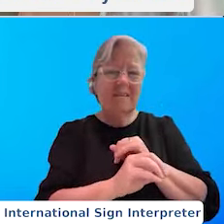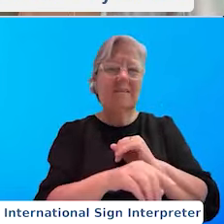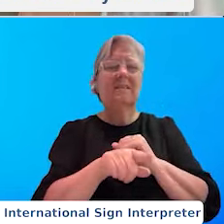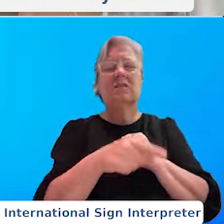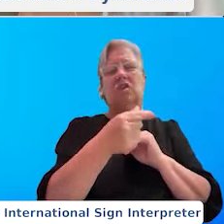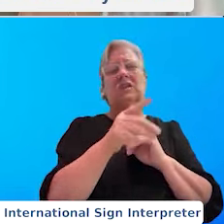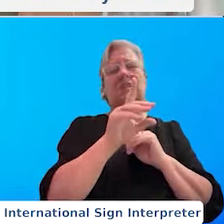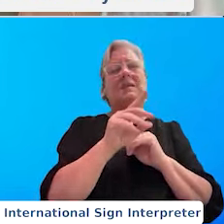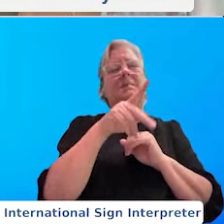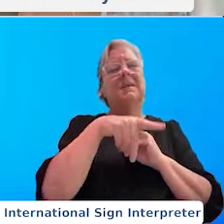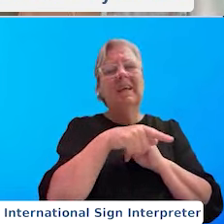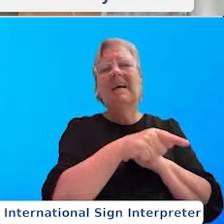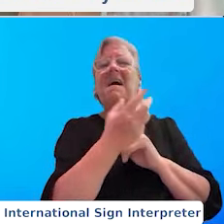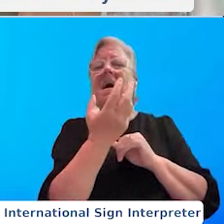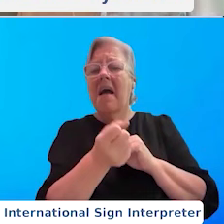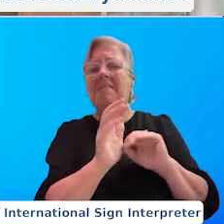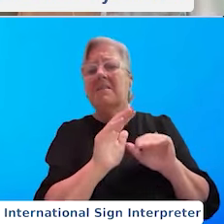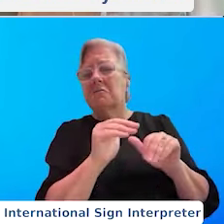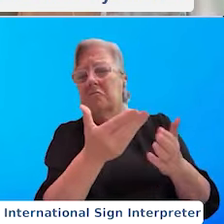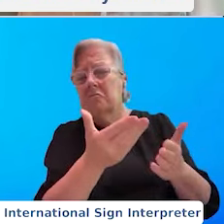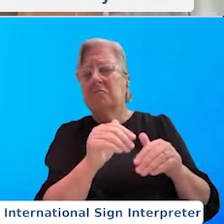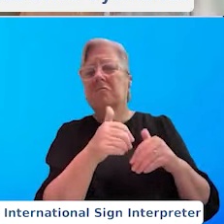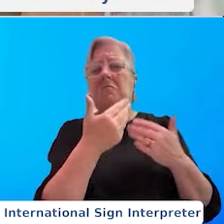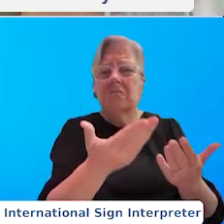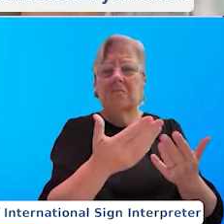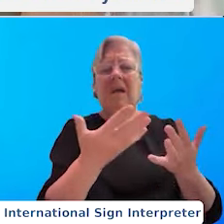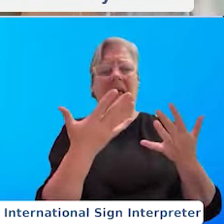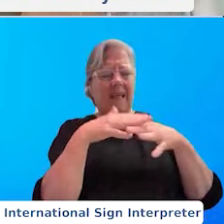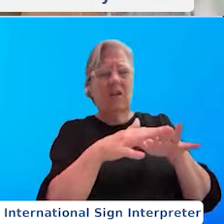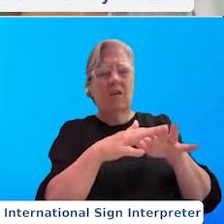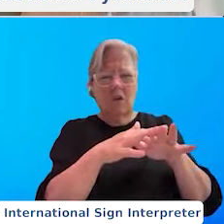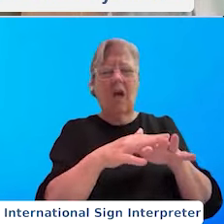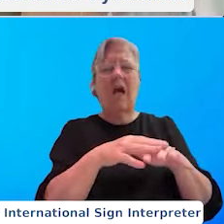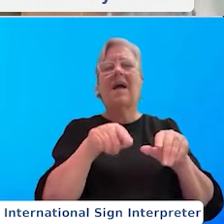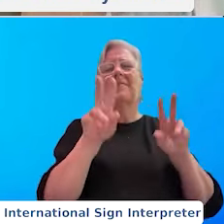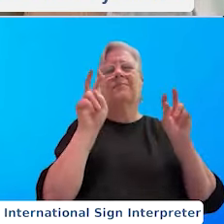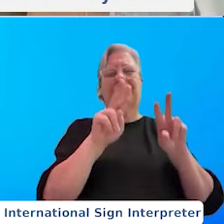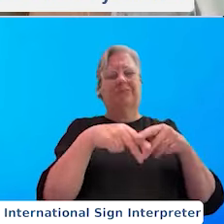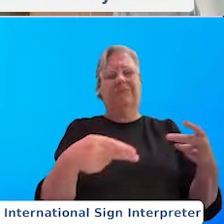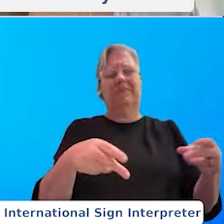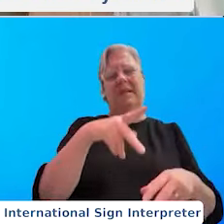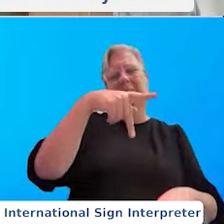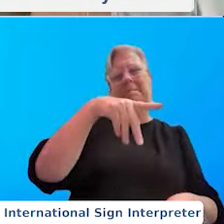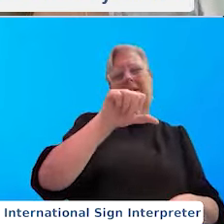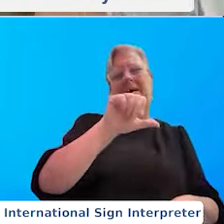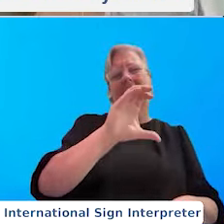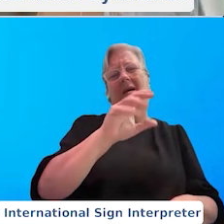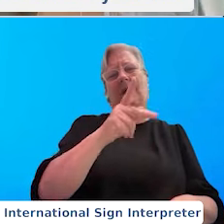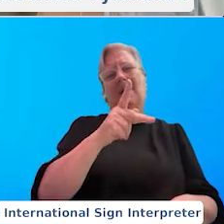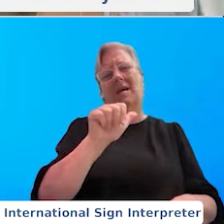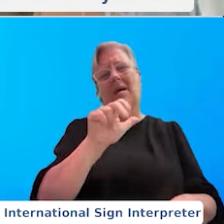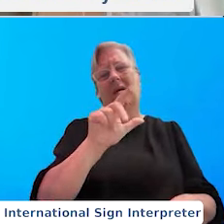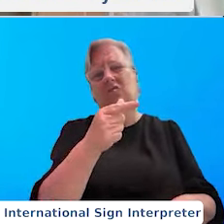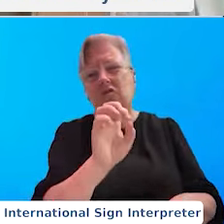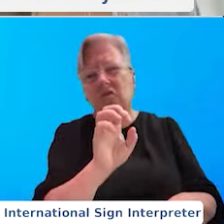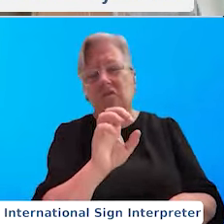to still be quite significant gaps in provision of different kinds of policies. At around 0.1% of GDP, we tend to